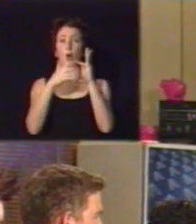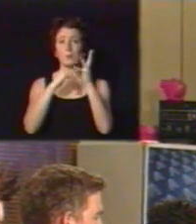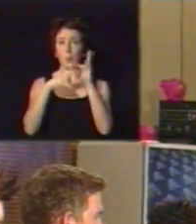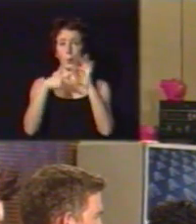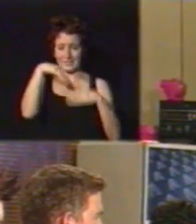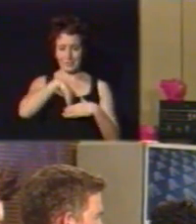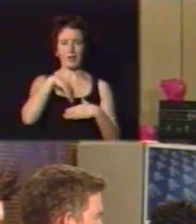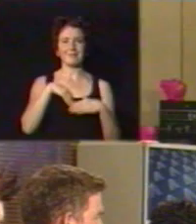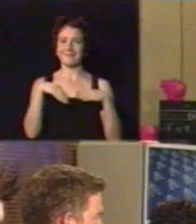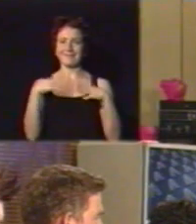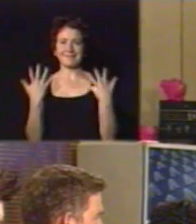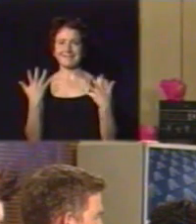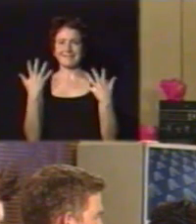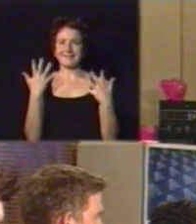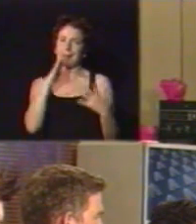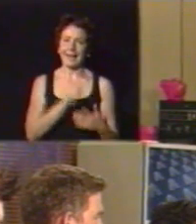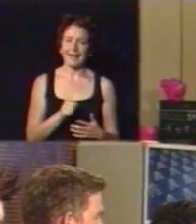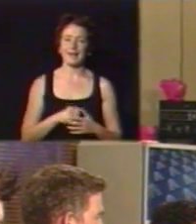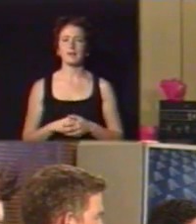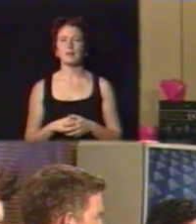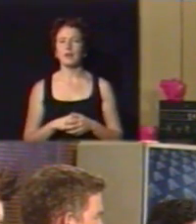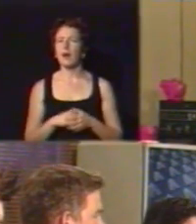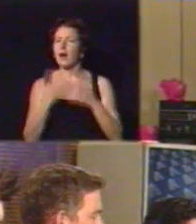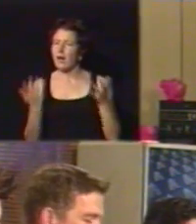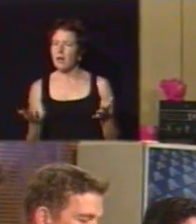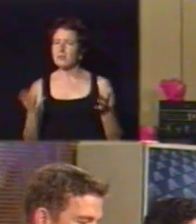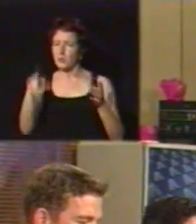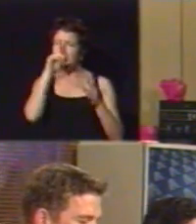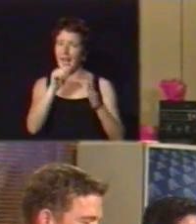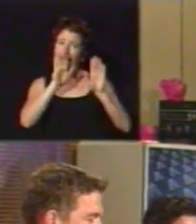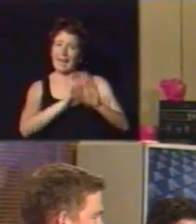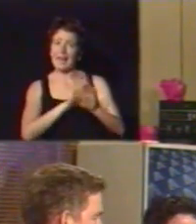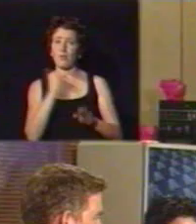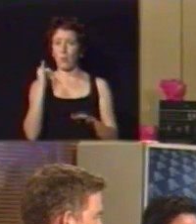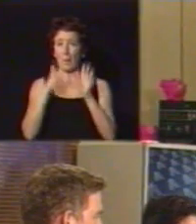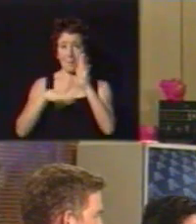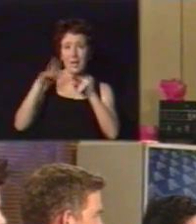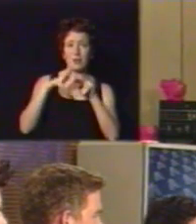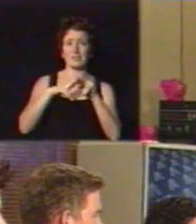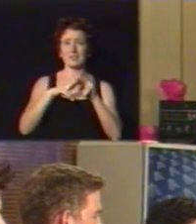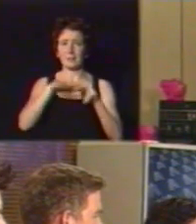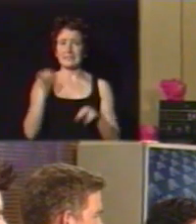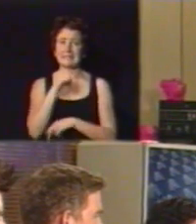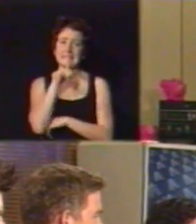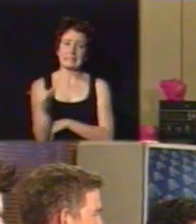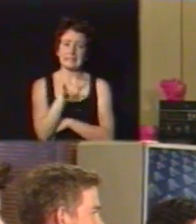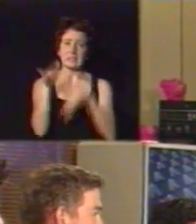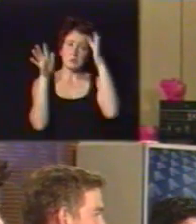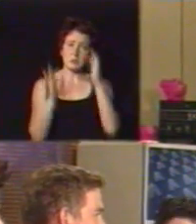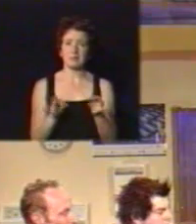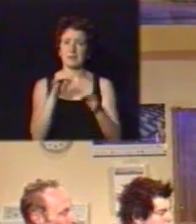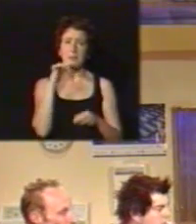they usually leave it that long, or are parents sort of forced to make a choice early on in things? And that can be quite difficult, I guess. Yeah.